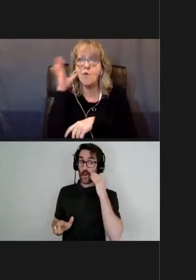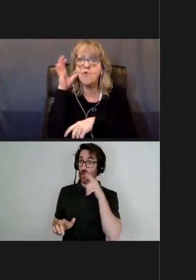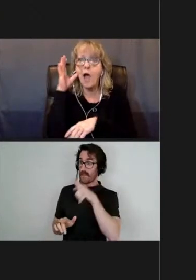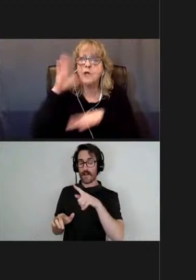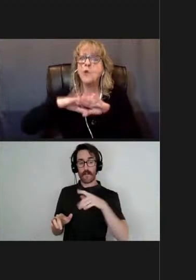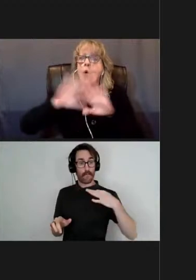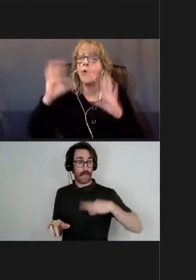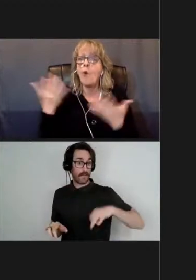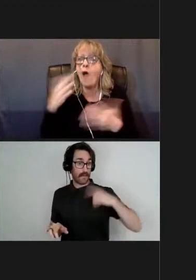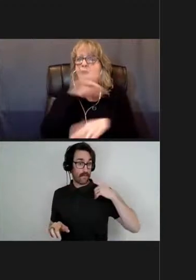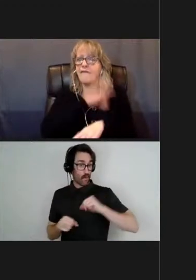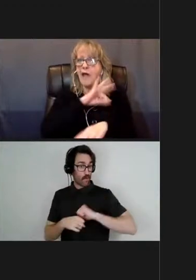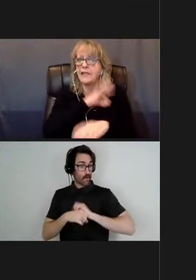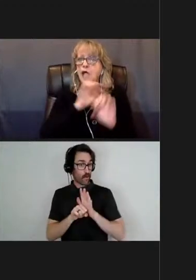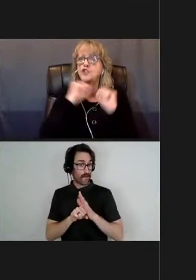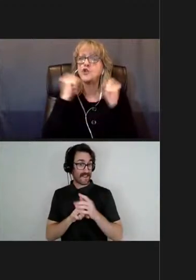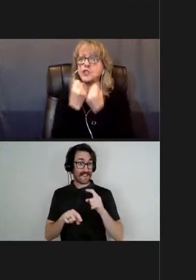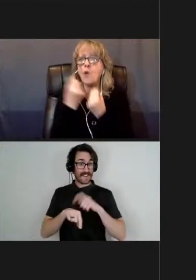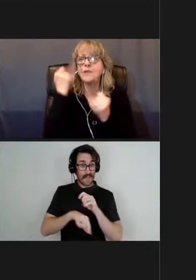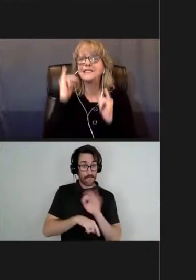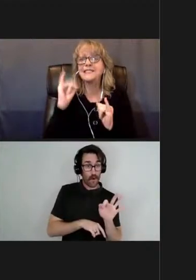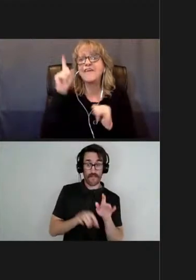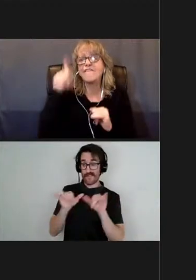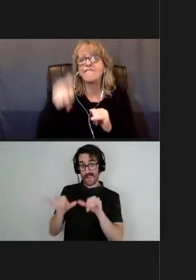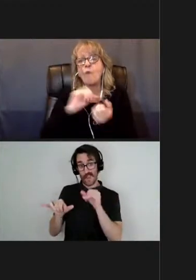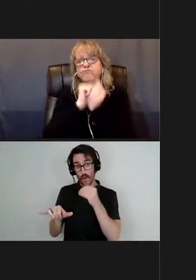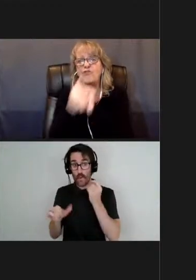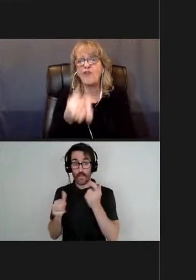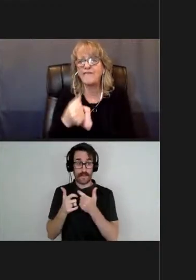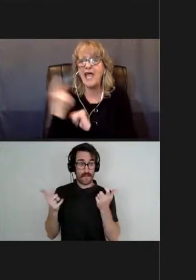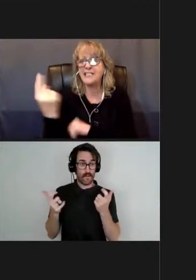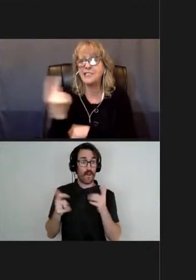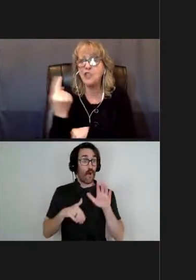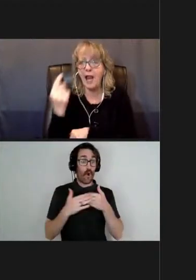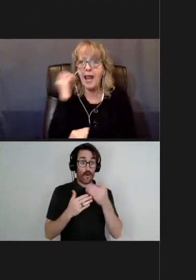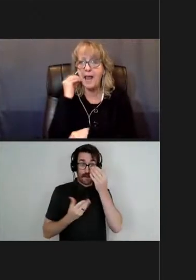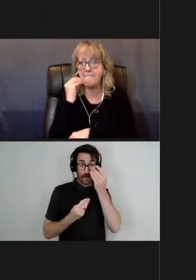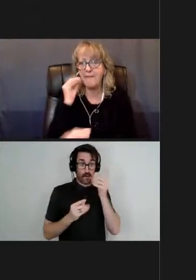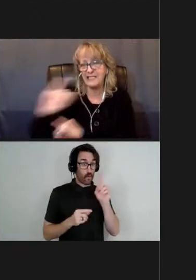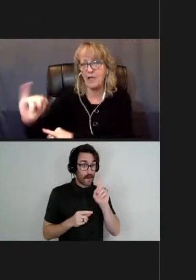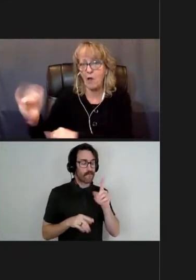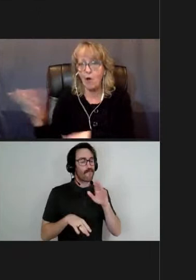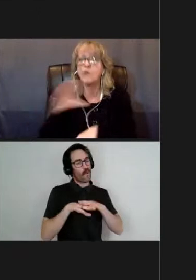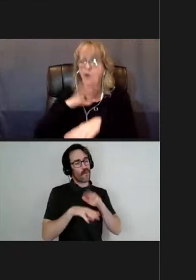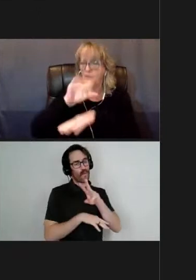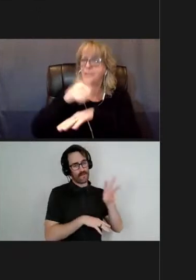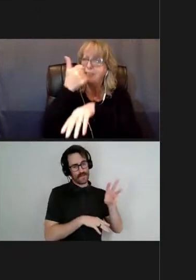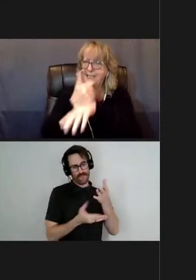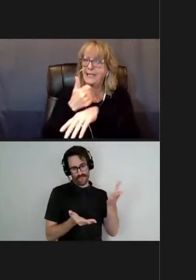is available on our workplace website. If I can have the next slide, please.